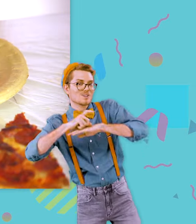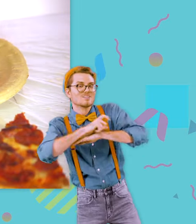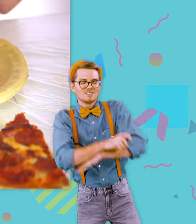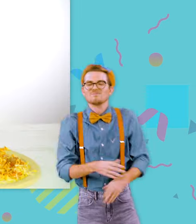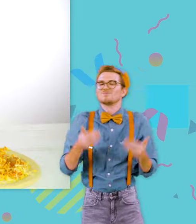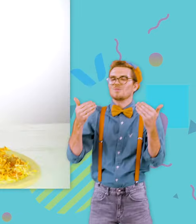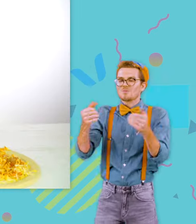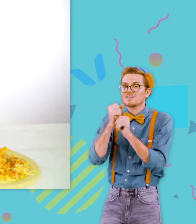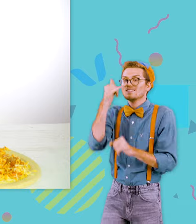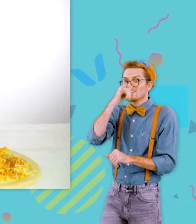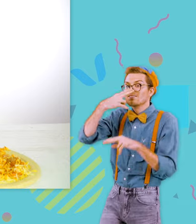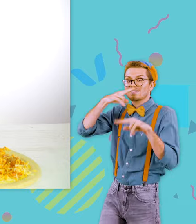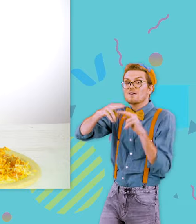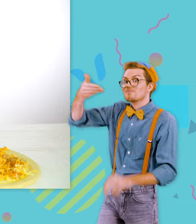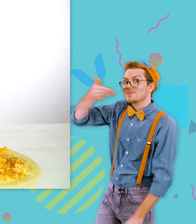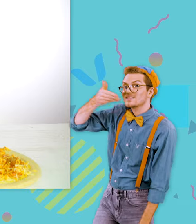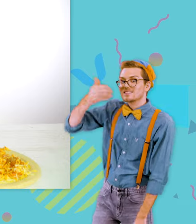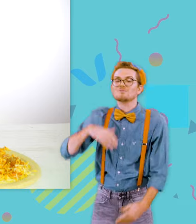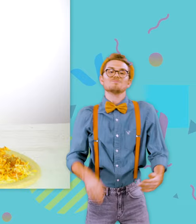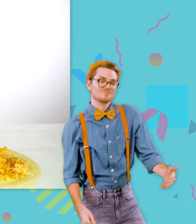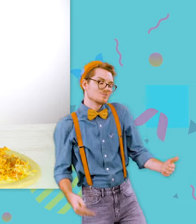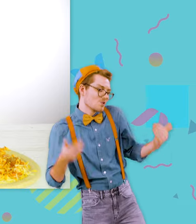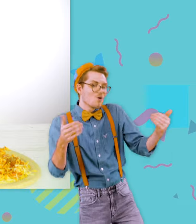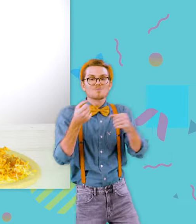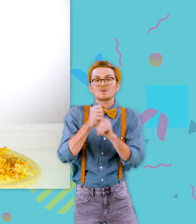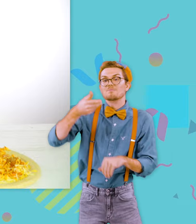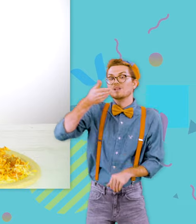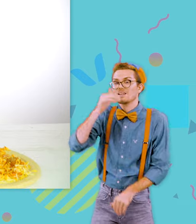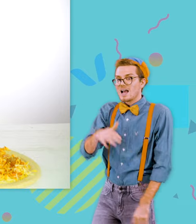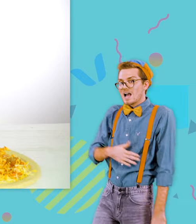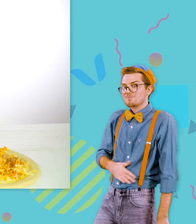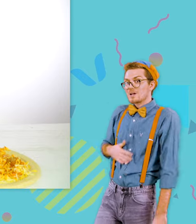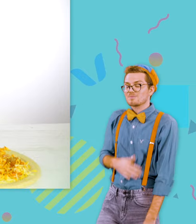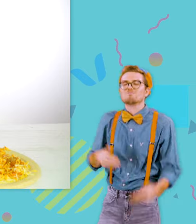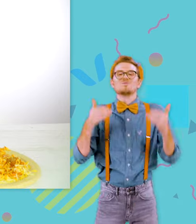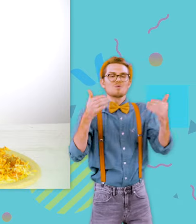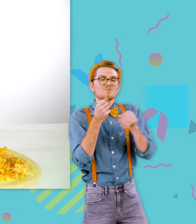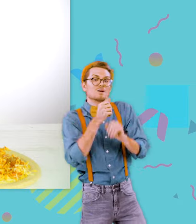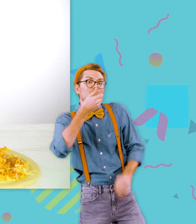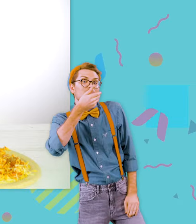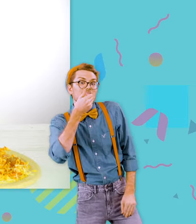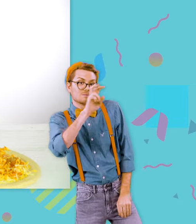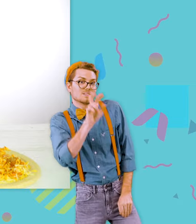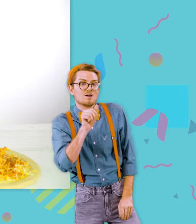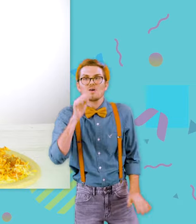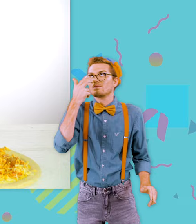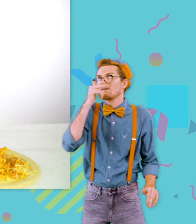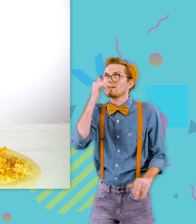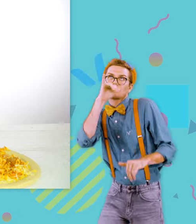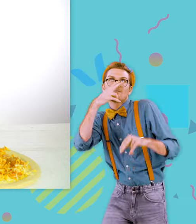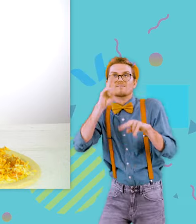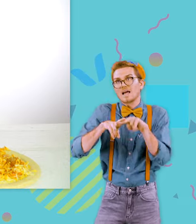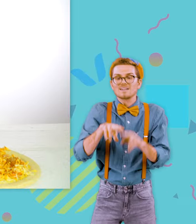with gummy worms. Let's make a funny fun pizza. Let's make a pizza that's yummy